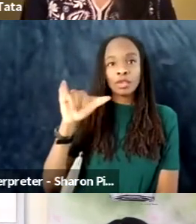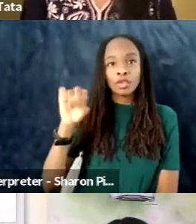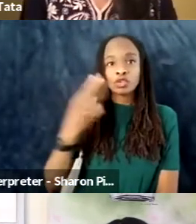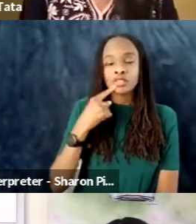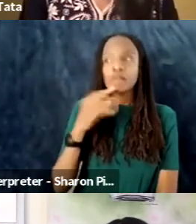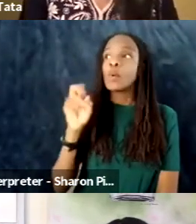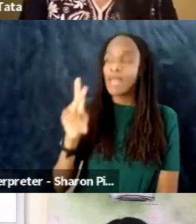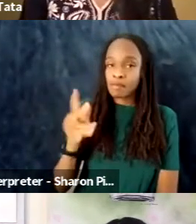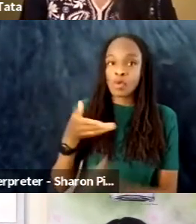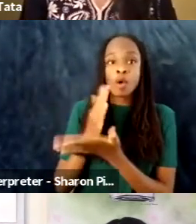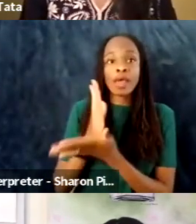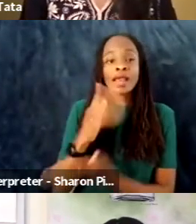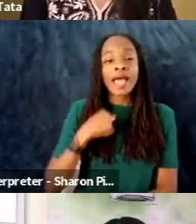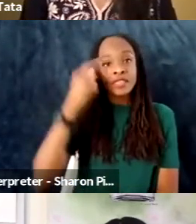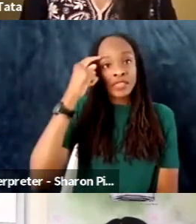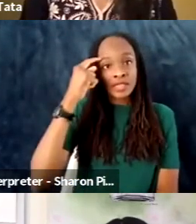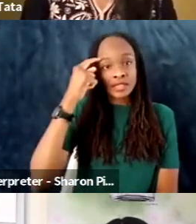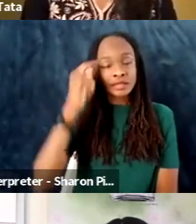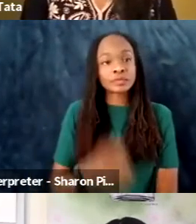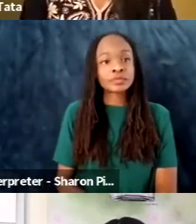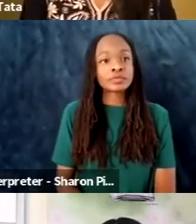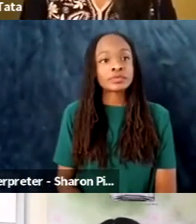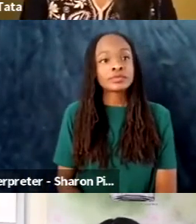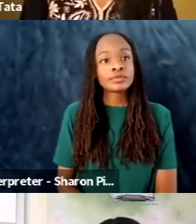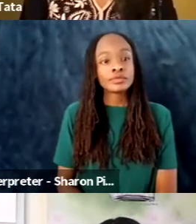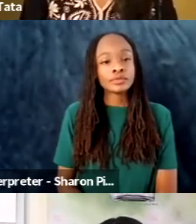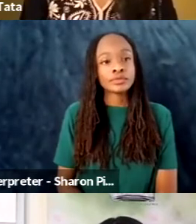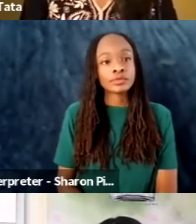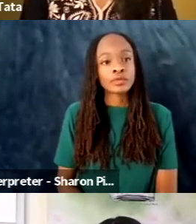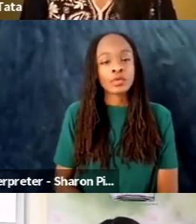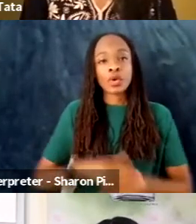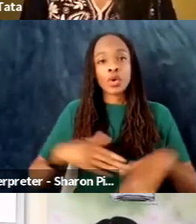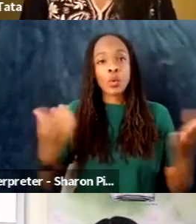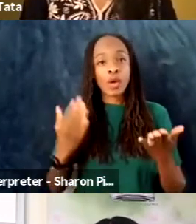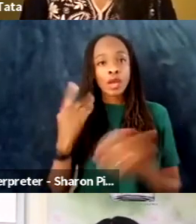right. I think what always happens is